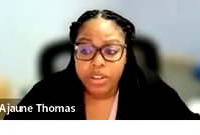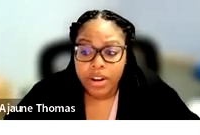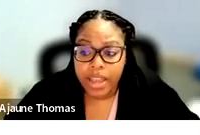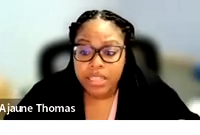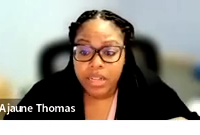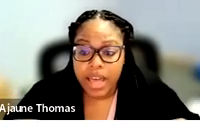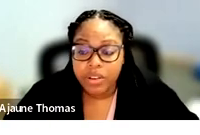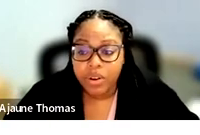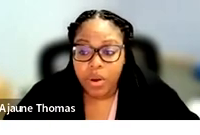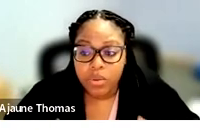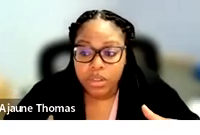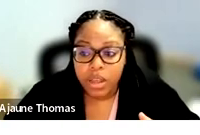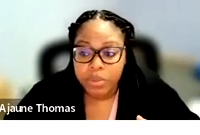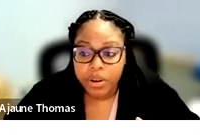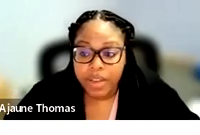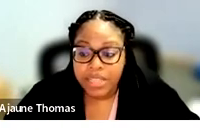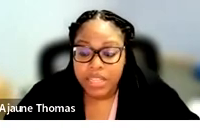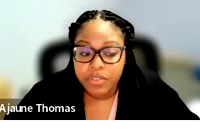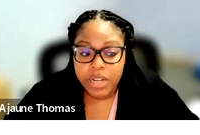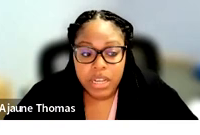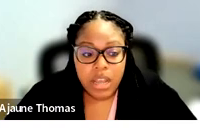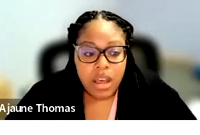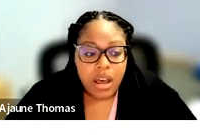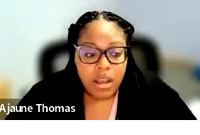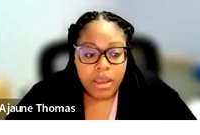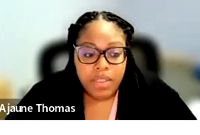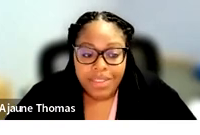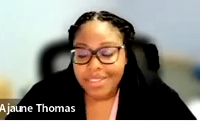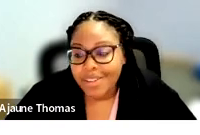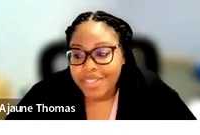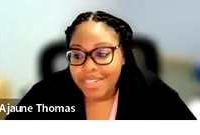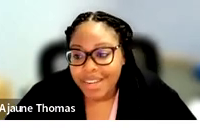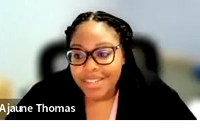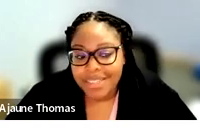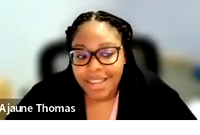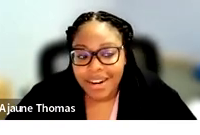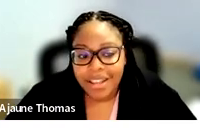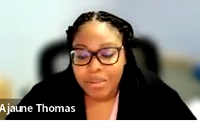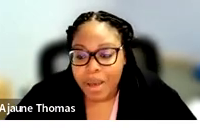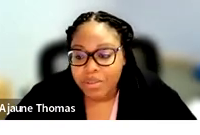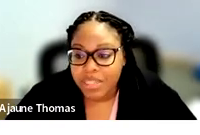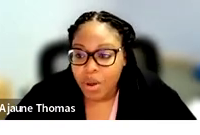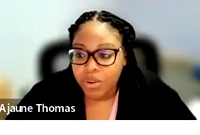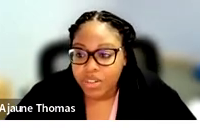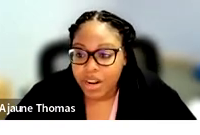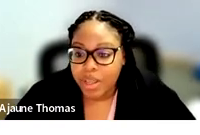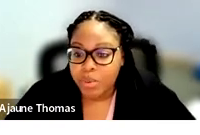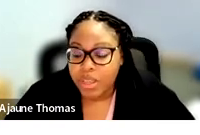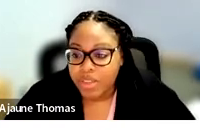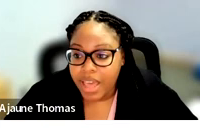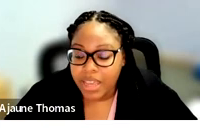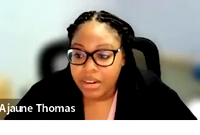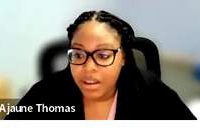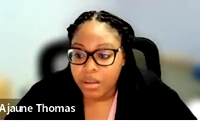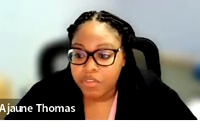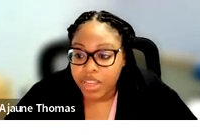even over your neck to allow you to hold up your device hands-free. And then there's selfie sticks and other mounts and holders that are available